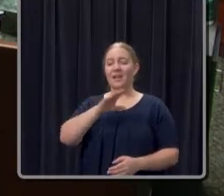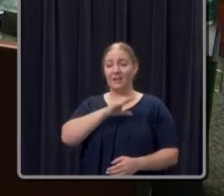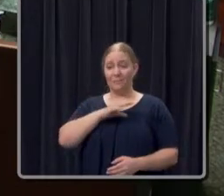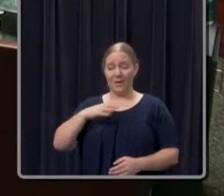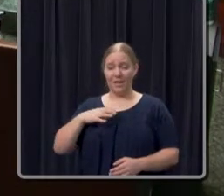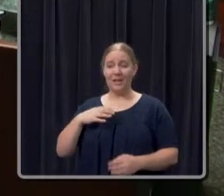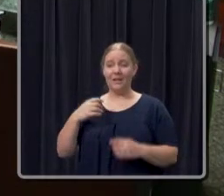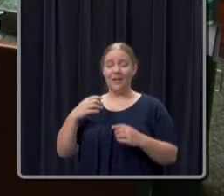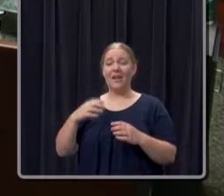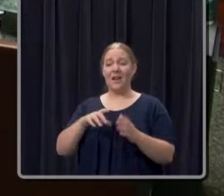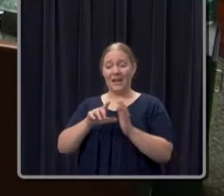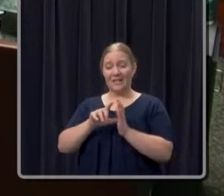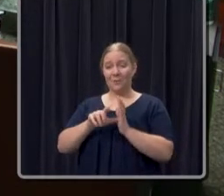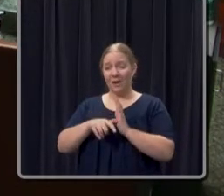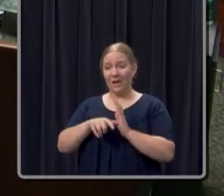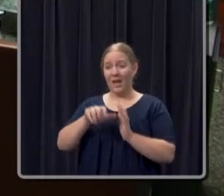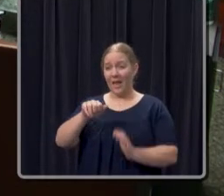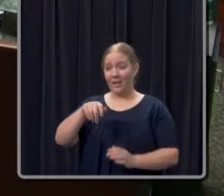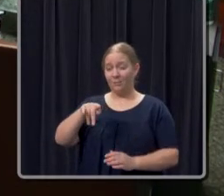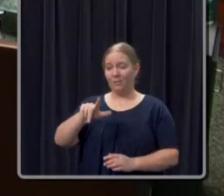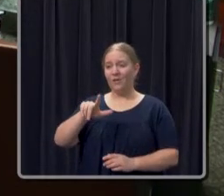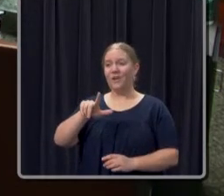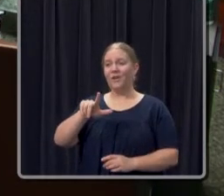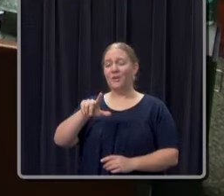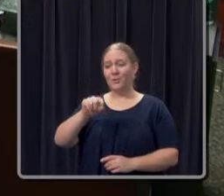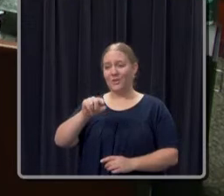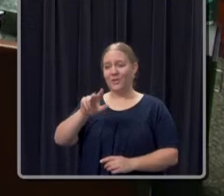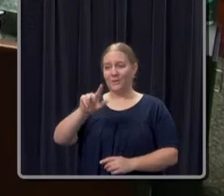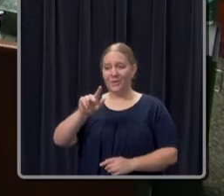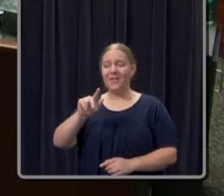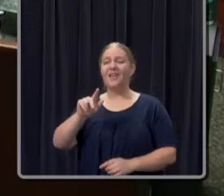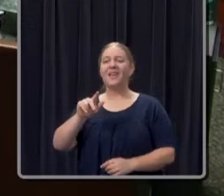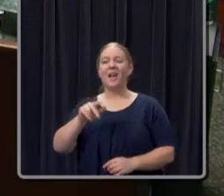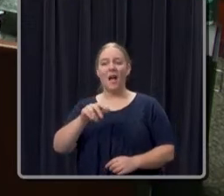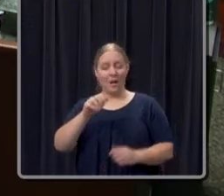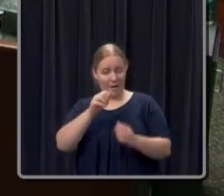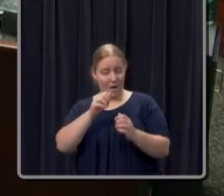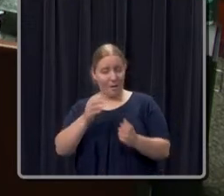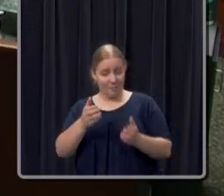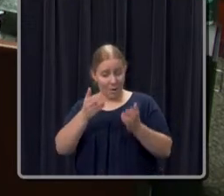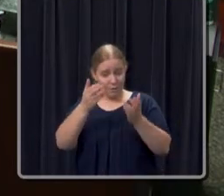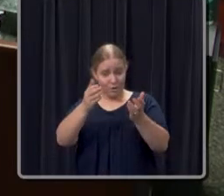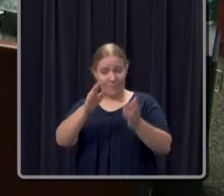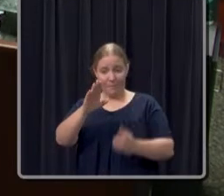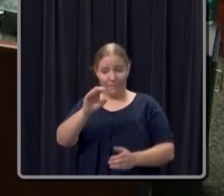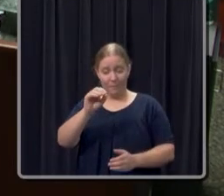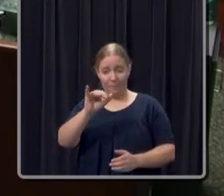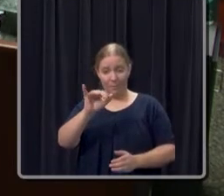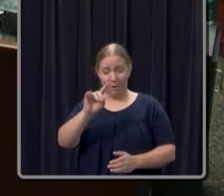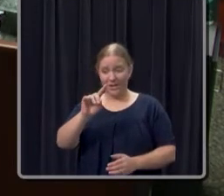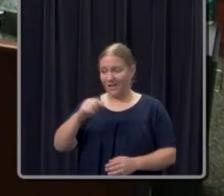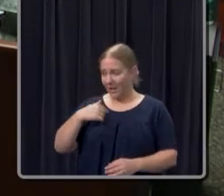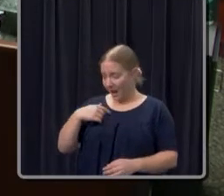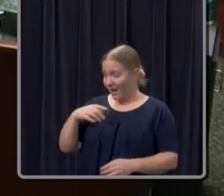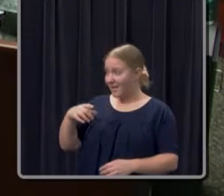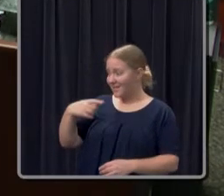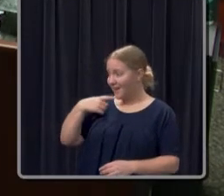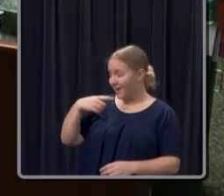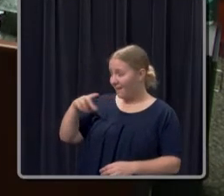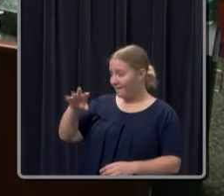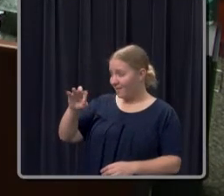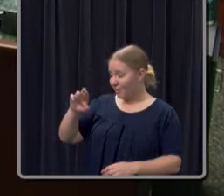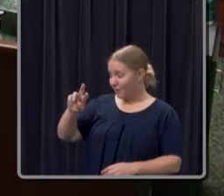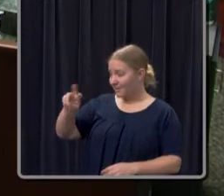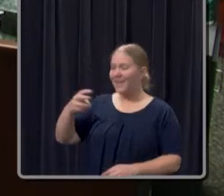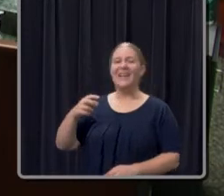2023. So moved. So moved. Oh, go ahead. I got a motion by Mr. Boyd. Can I count that as a second, Mrs. Count Felter? me as a second, an